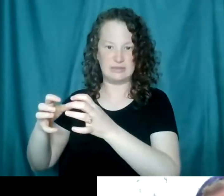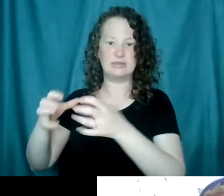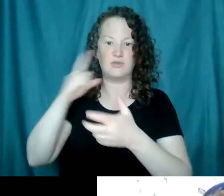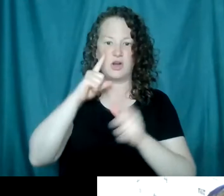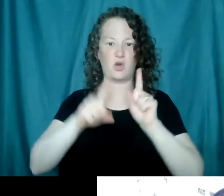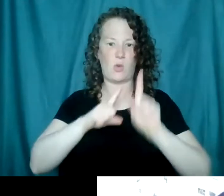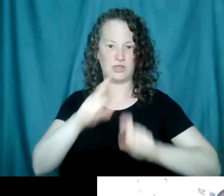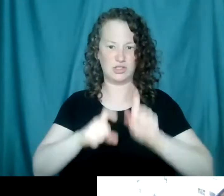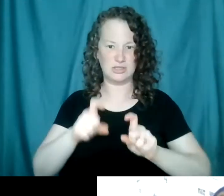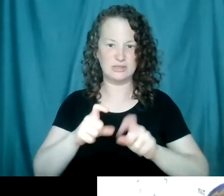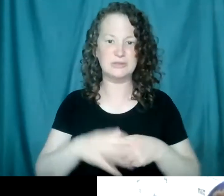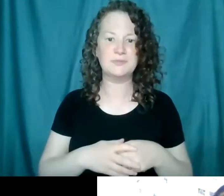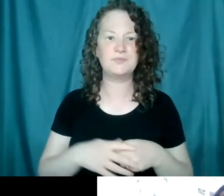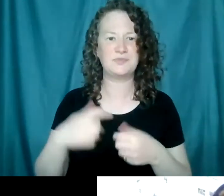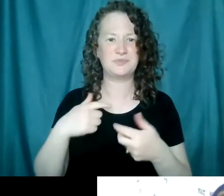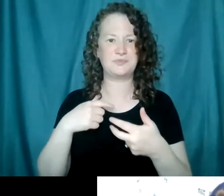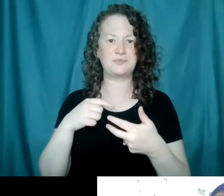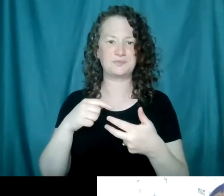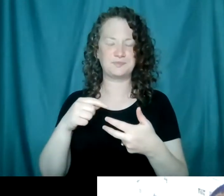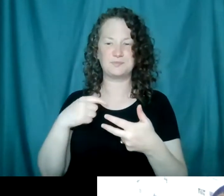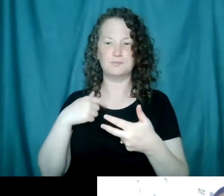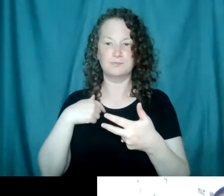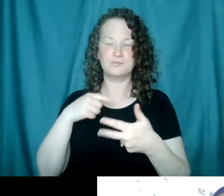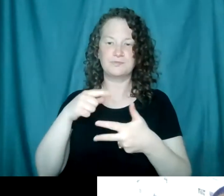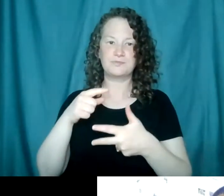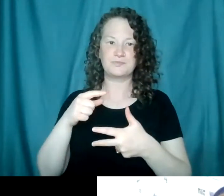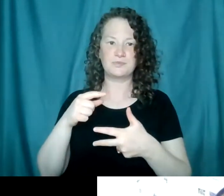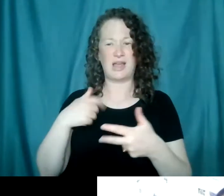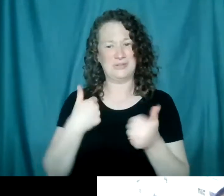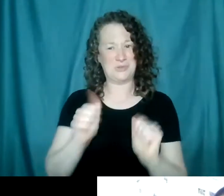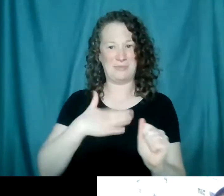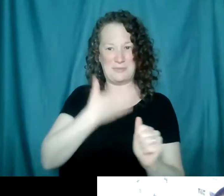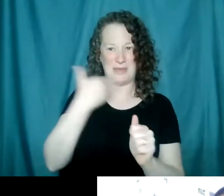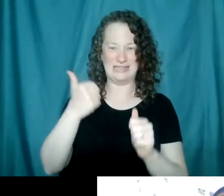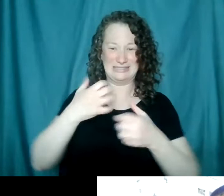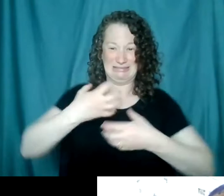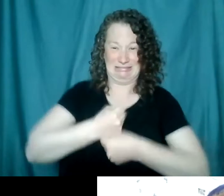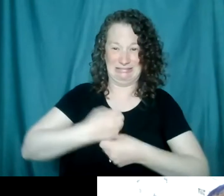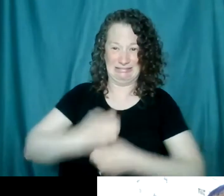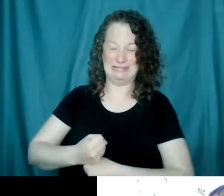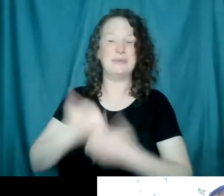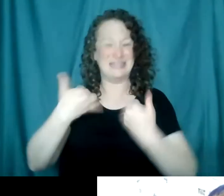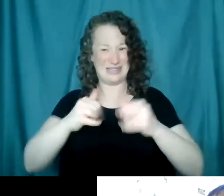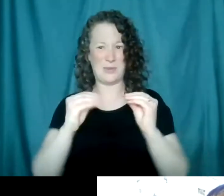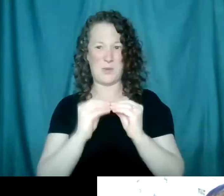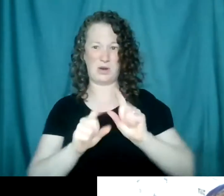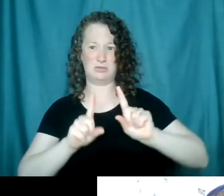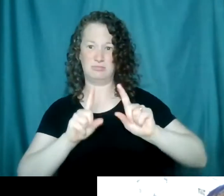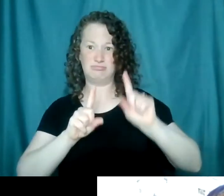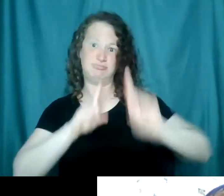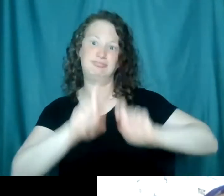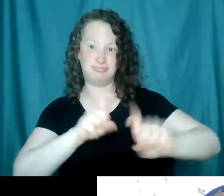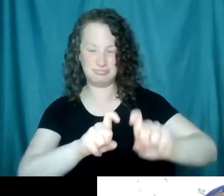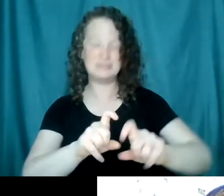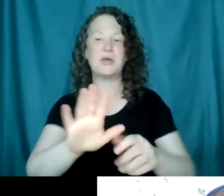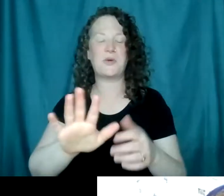I'll try to ask them, sort of all together to the best of my ability. But there's still more coming in as well, so we may need to backtrack and add some.